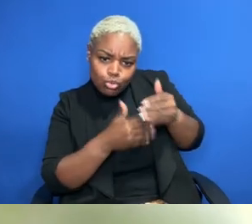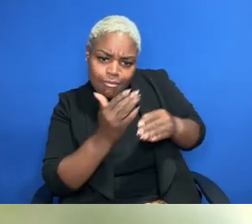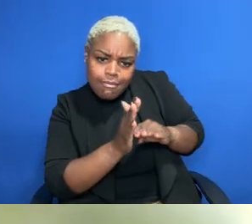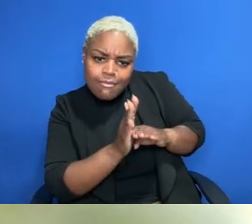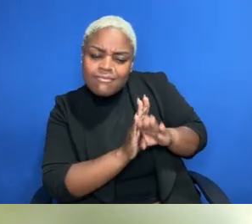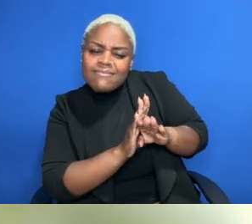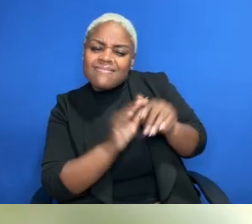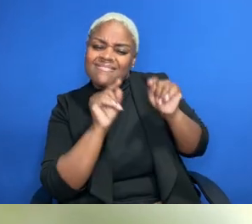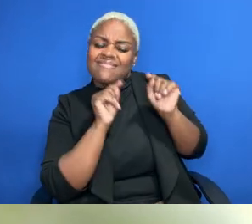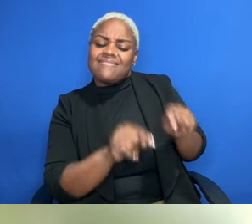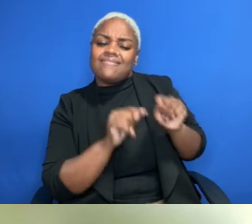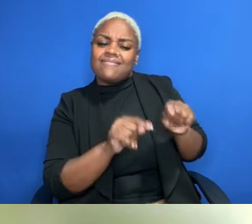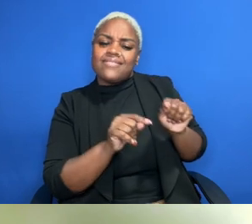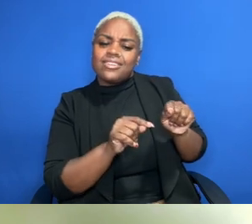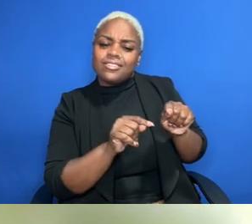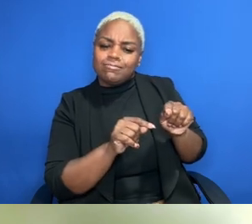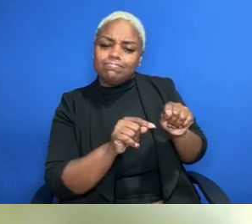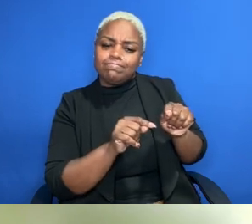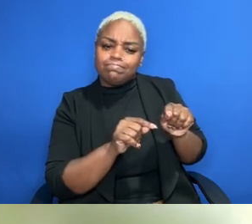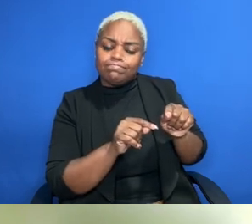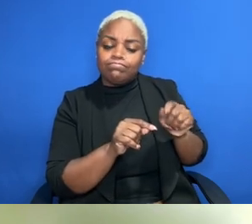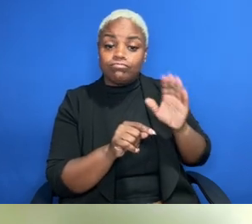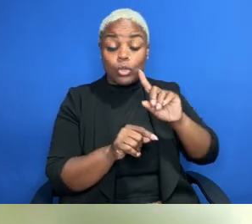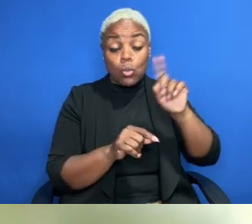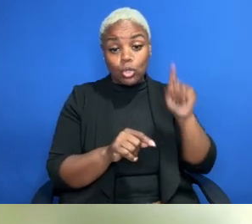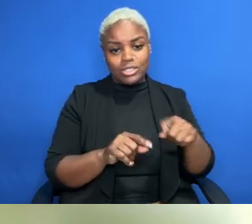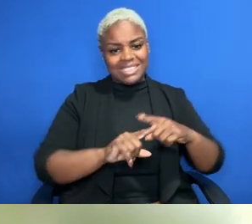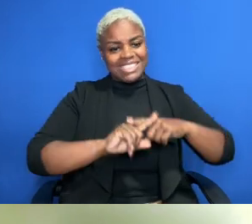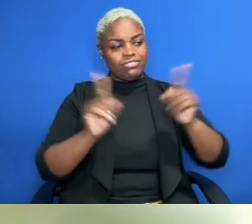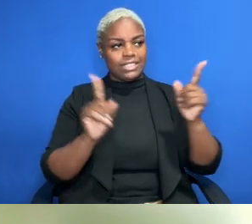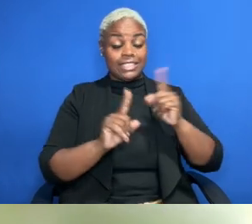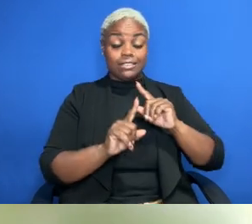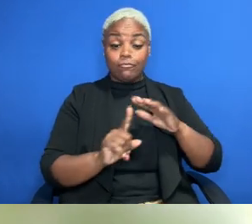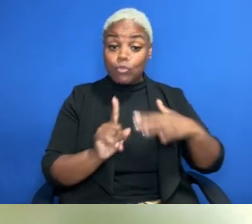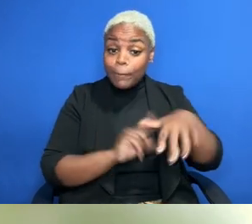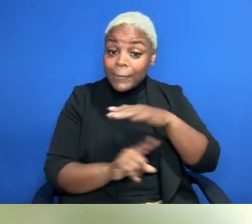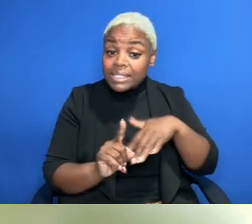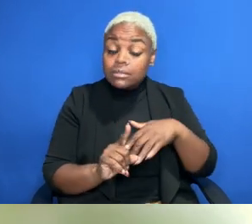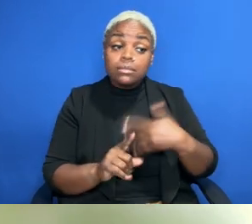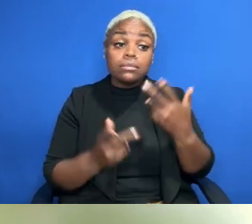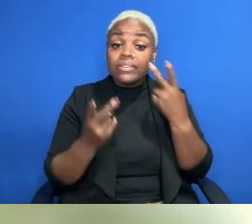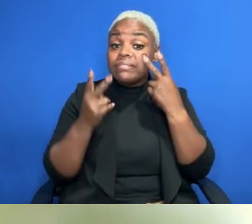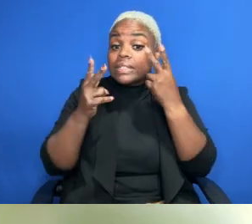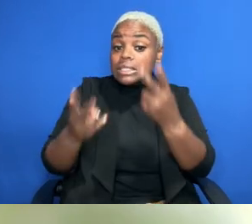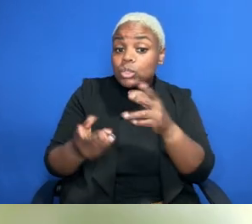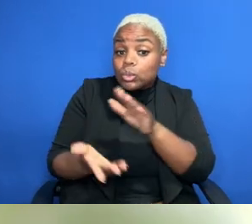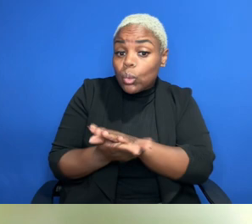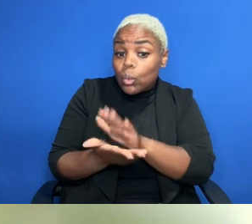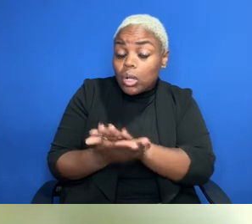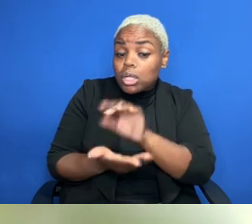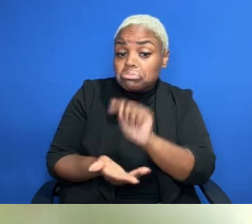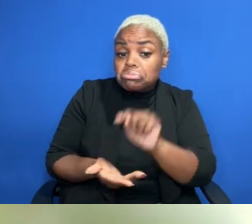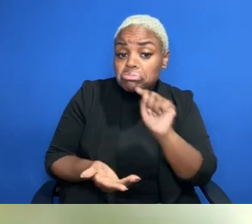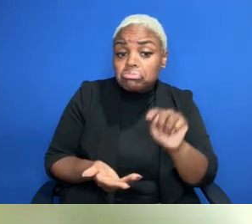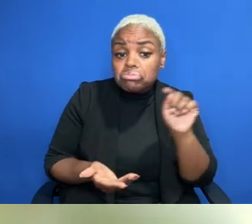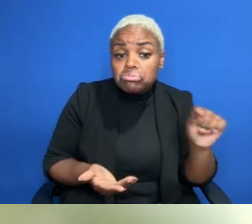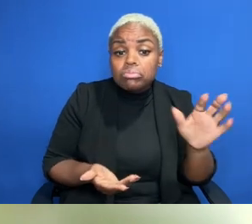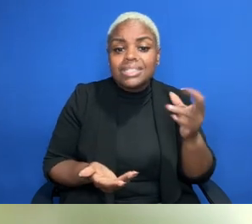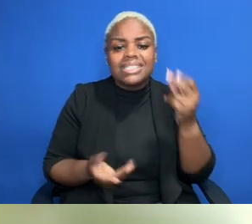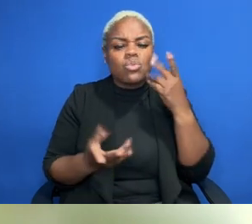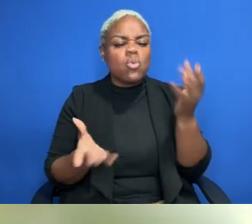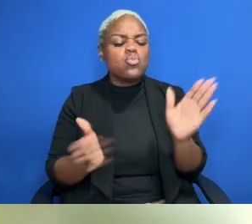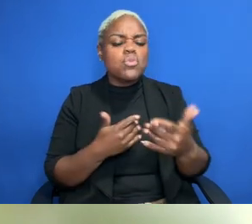to look at the data, to drive questioning in different environments, visit